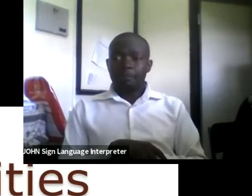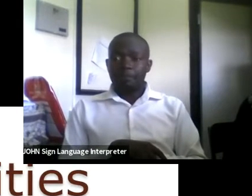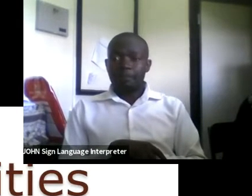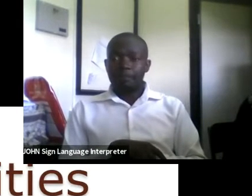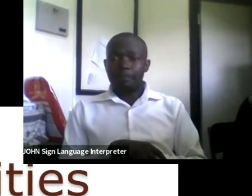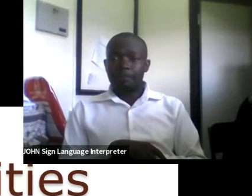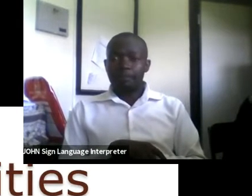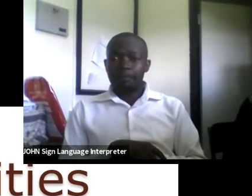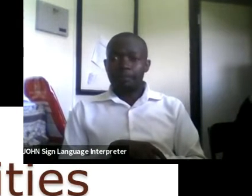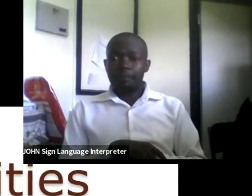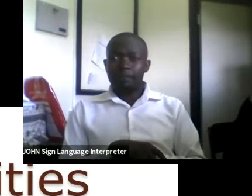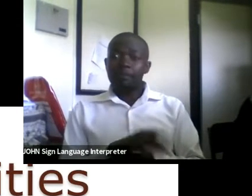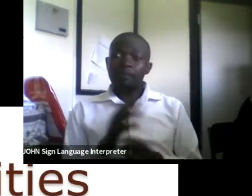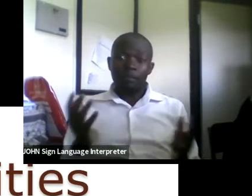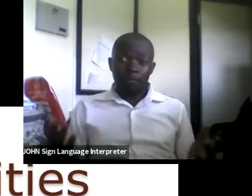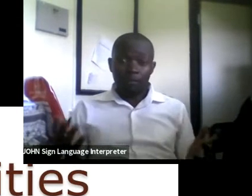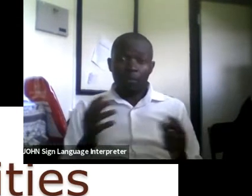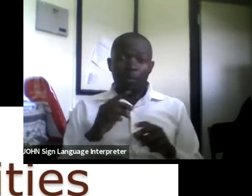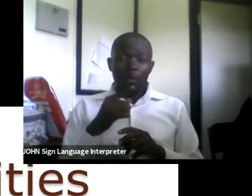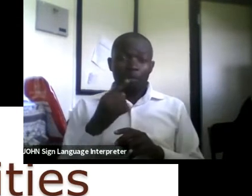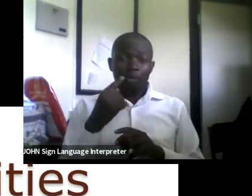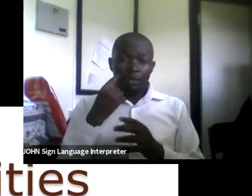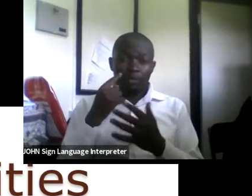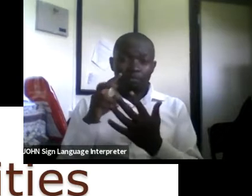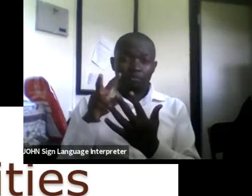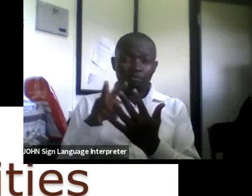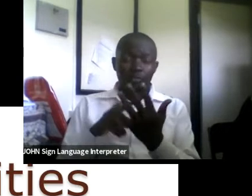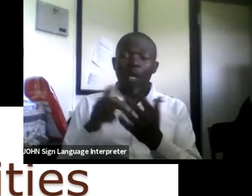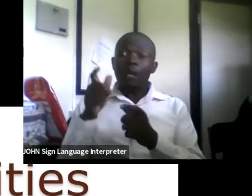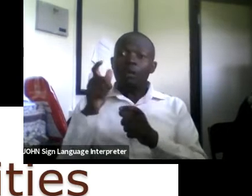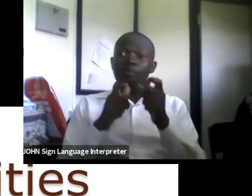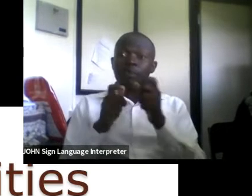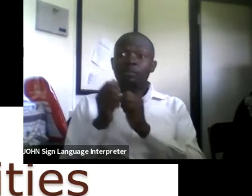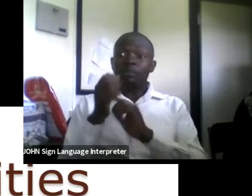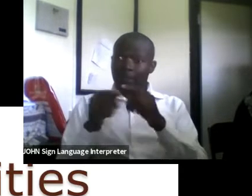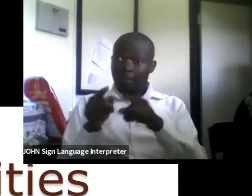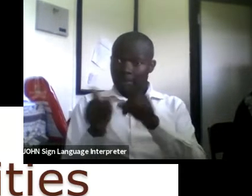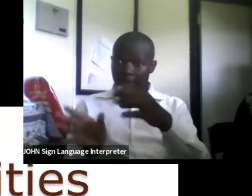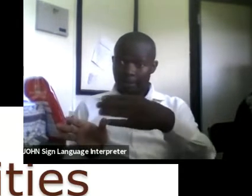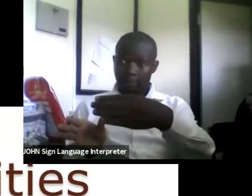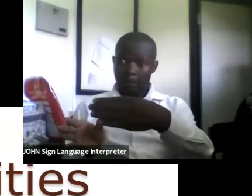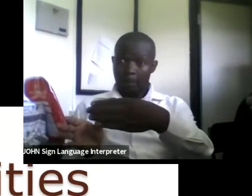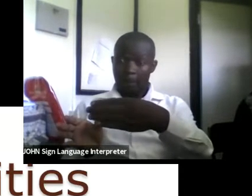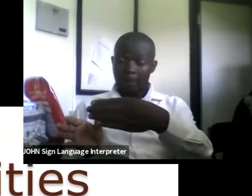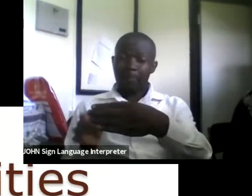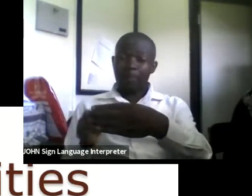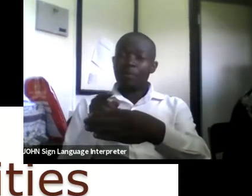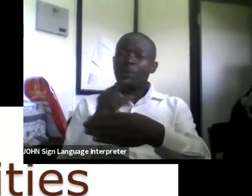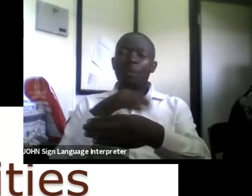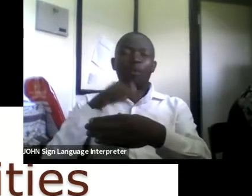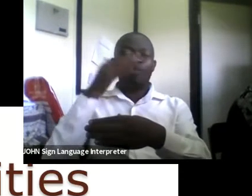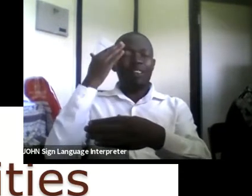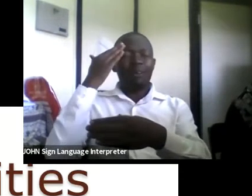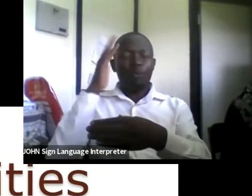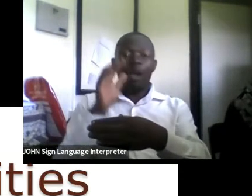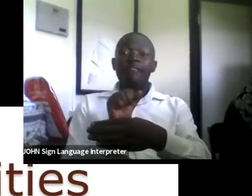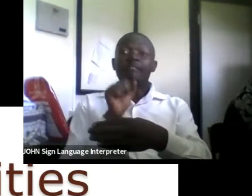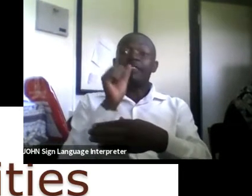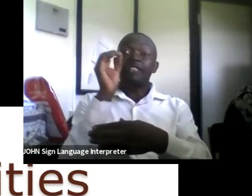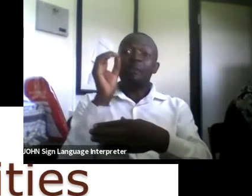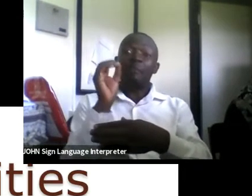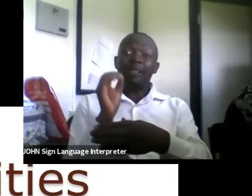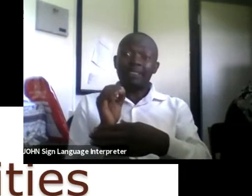Okay. Now, when it comes to people with disabilities, all of us know that 15% or